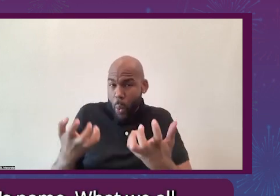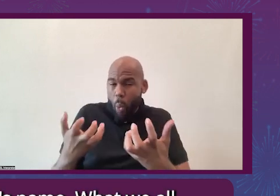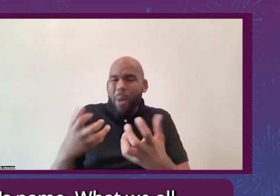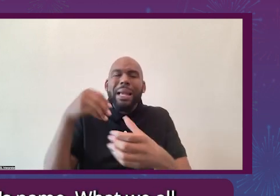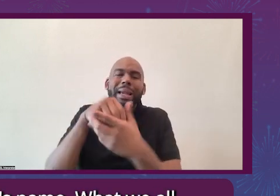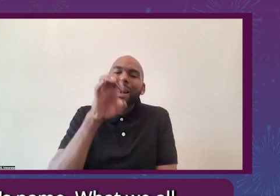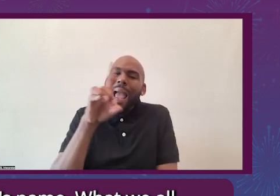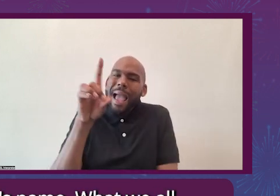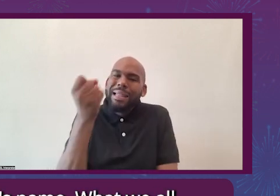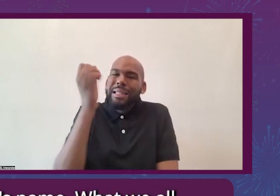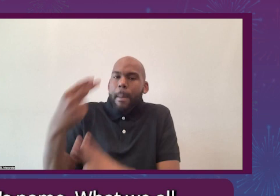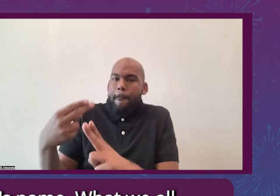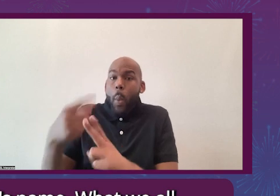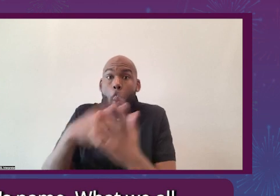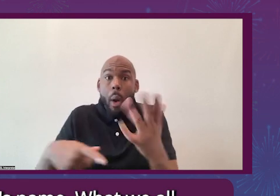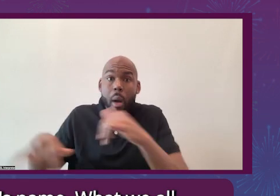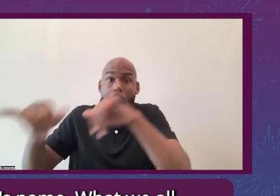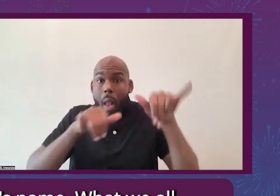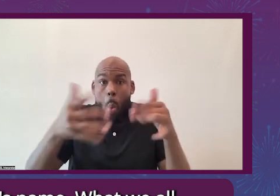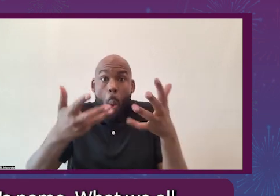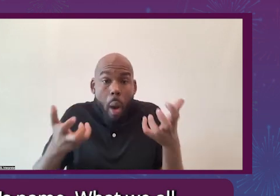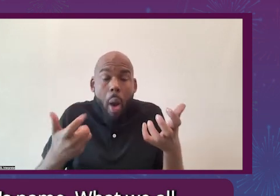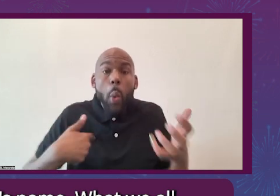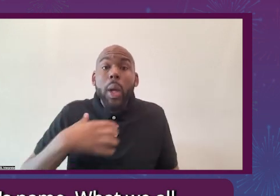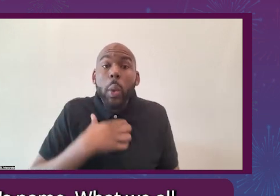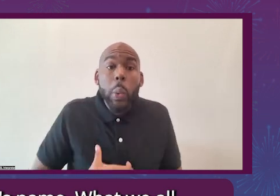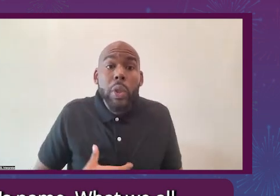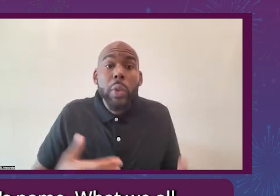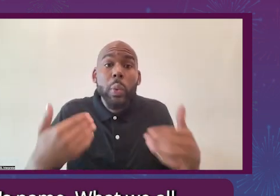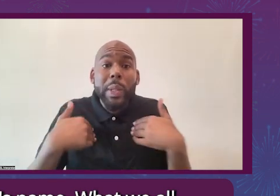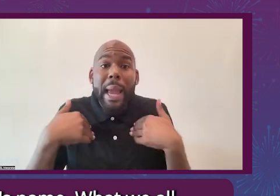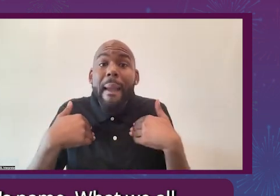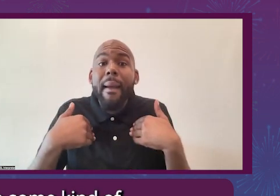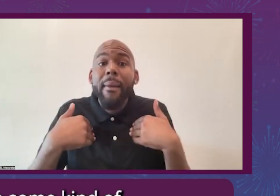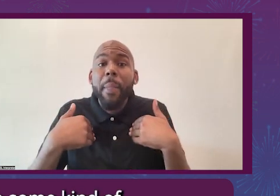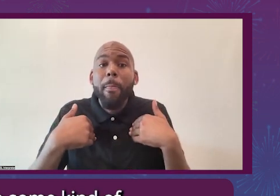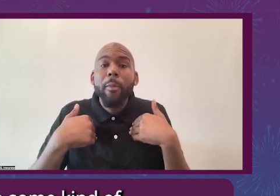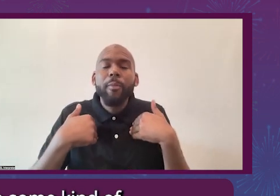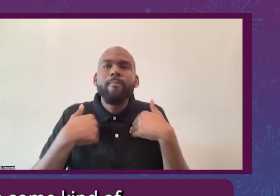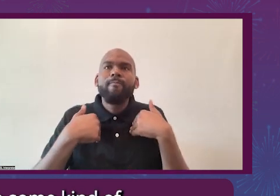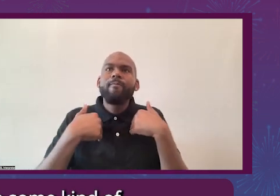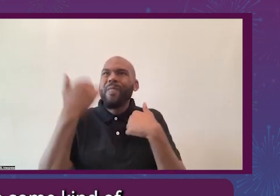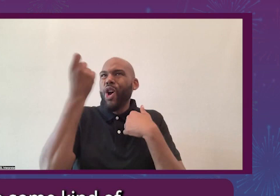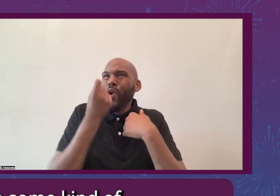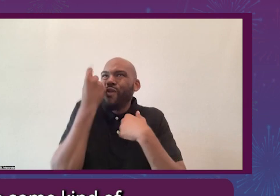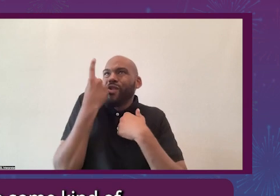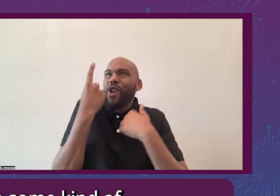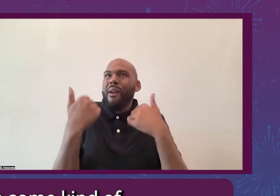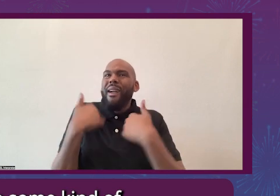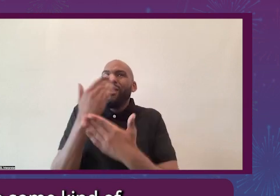disability movement wanted in Ed's name. What we all wanted was, we all really wished we had